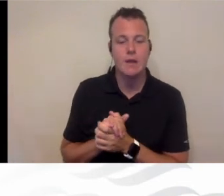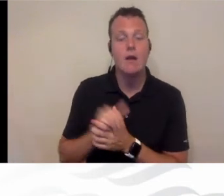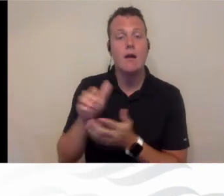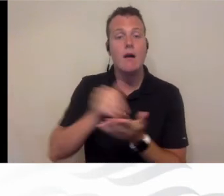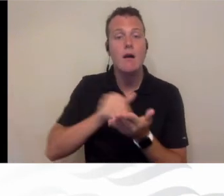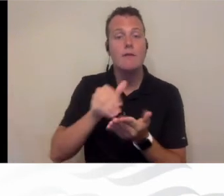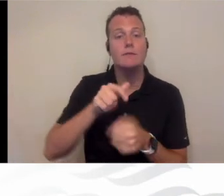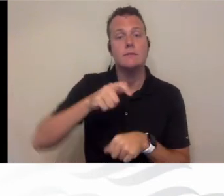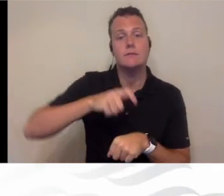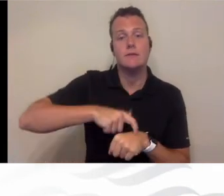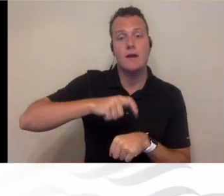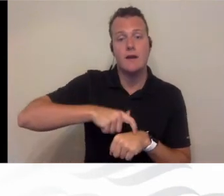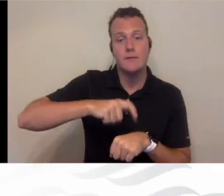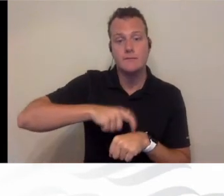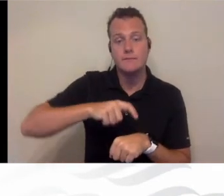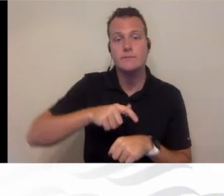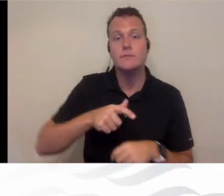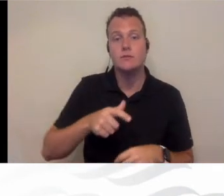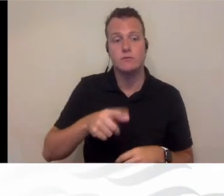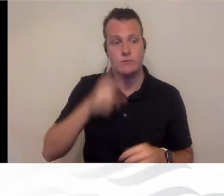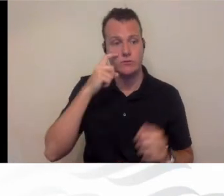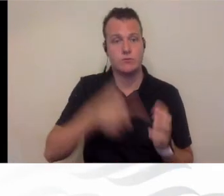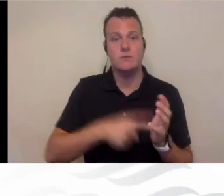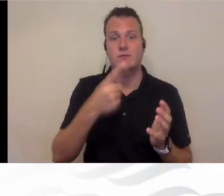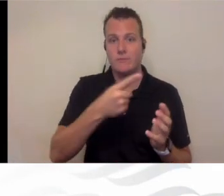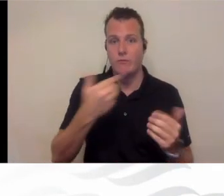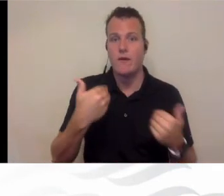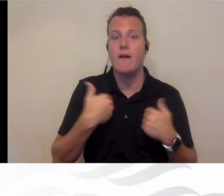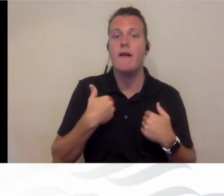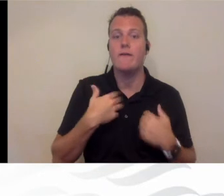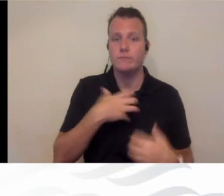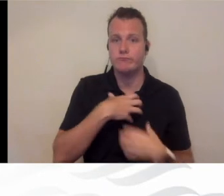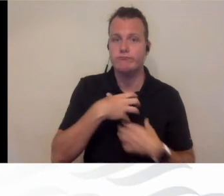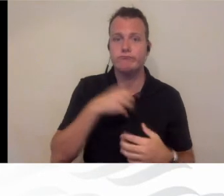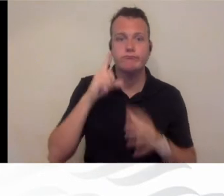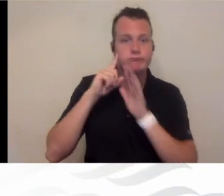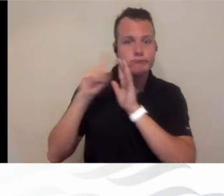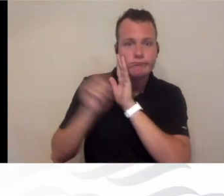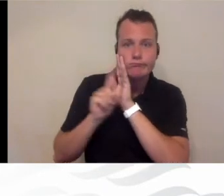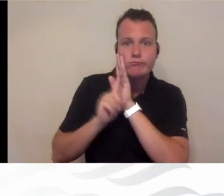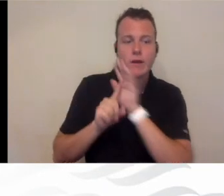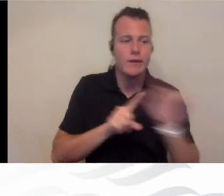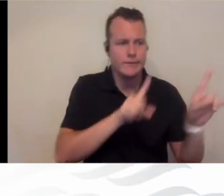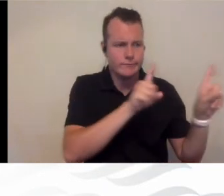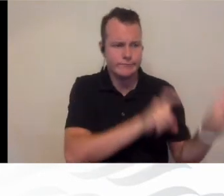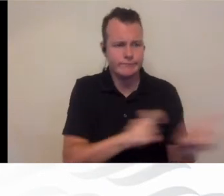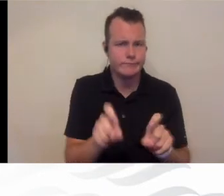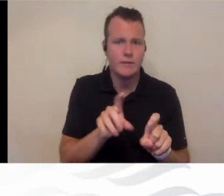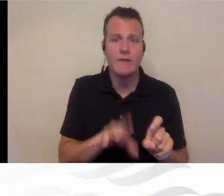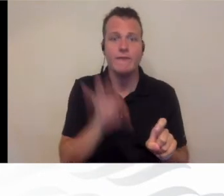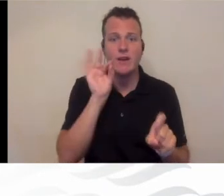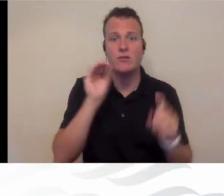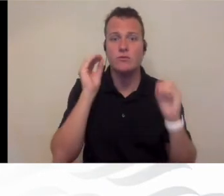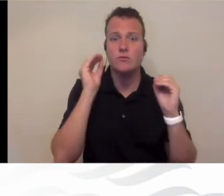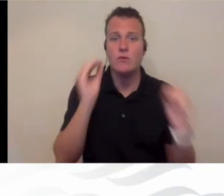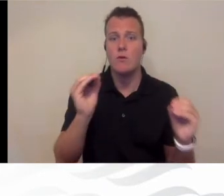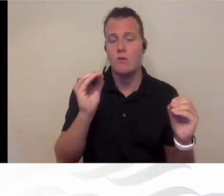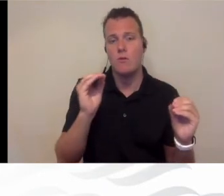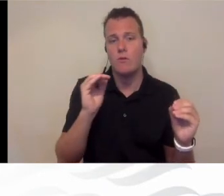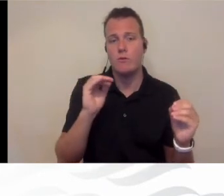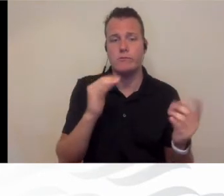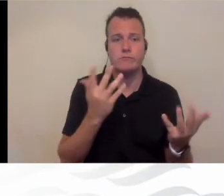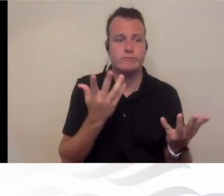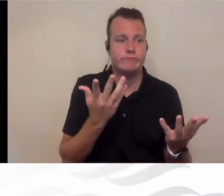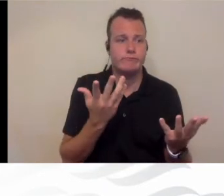Oftentimes you're going to see somebody who has complaints like tinnitus. You do all the testing and you don't find any abnormal